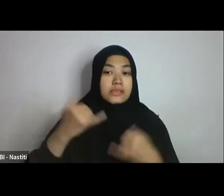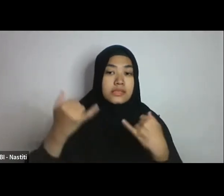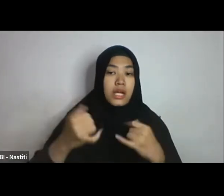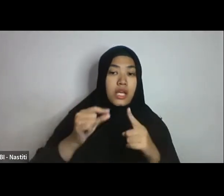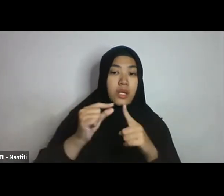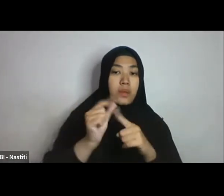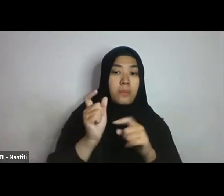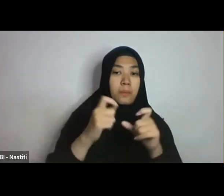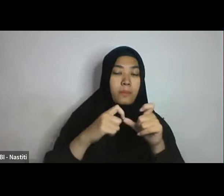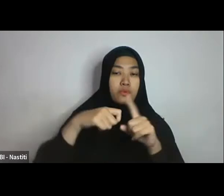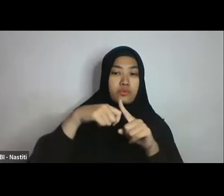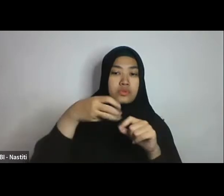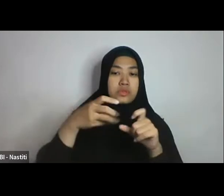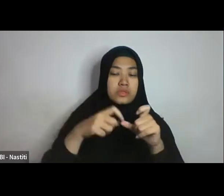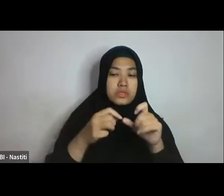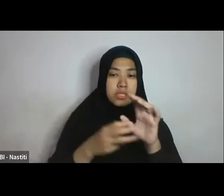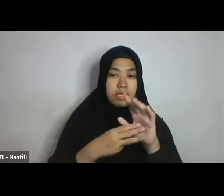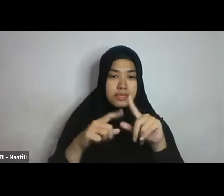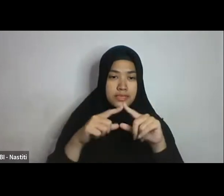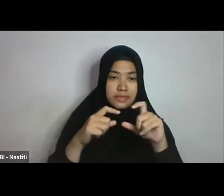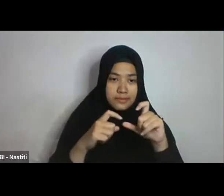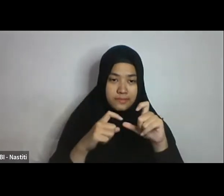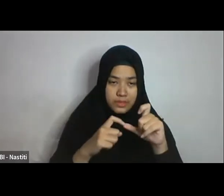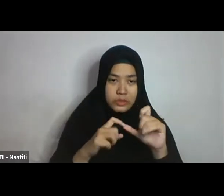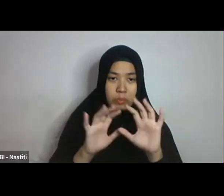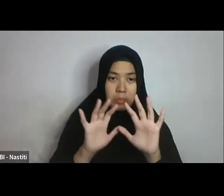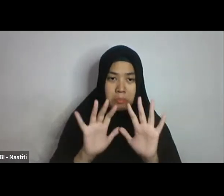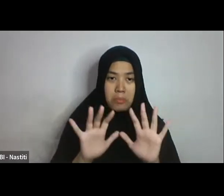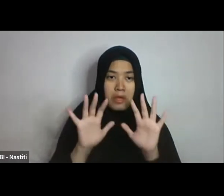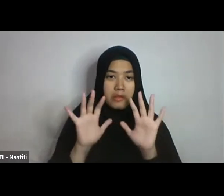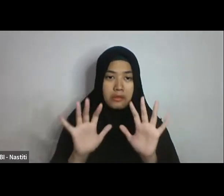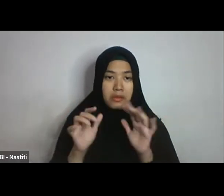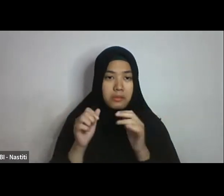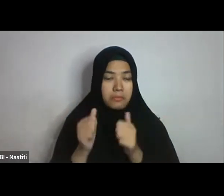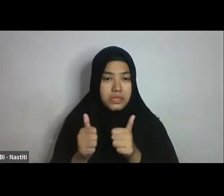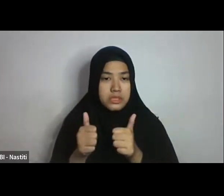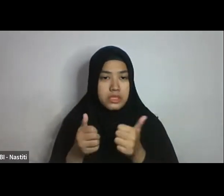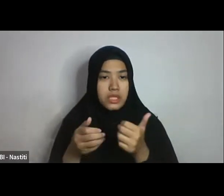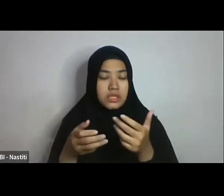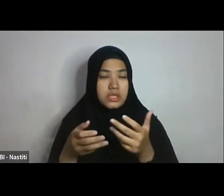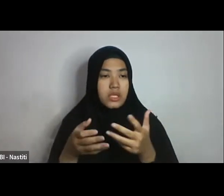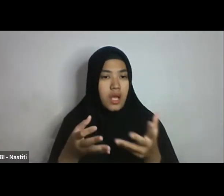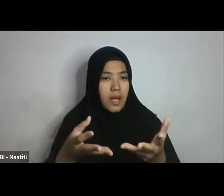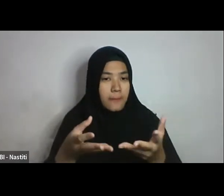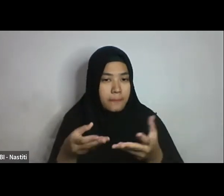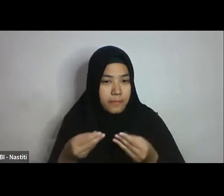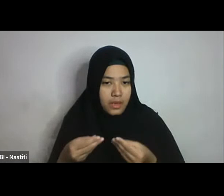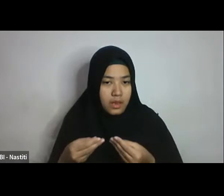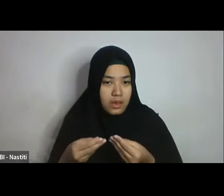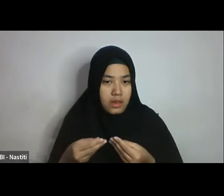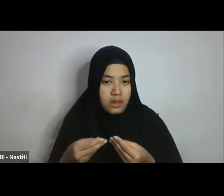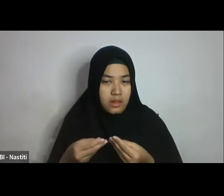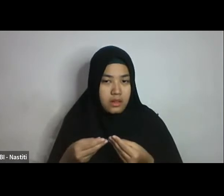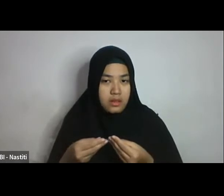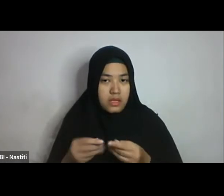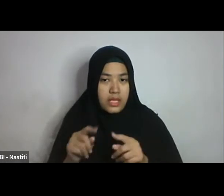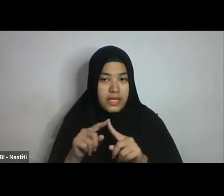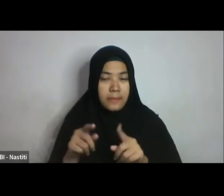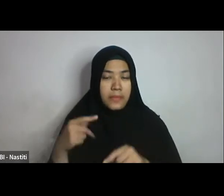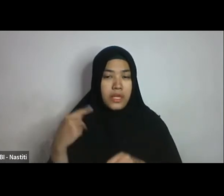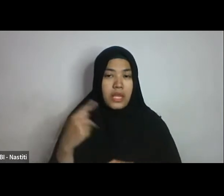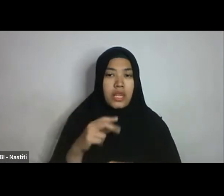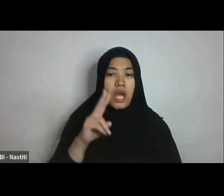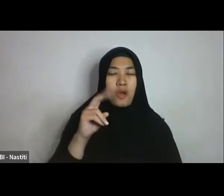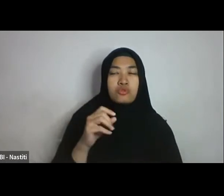people with severe and persistent forms of mental illness, because often tend to be from poor families. They often fall in between the